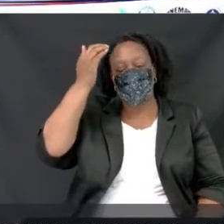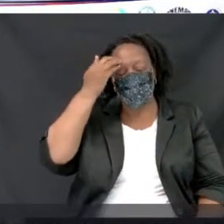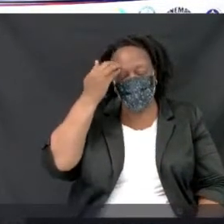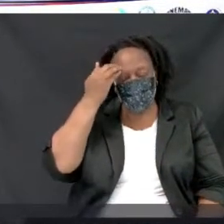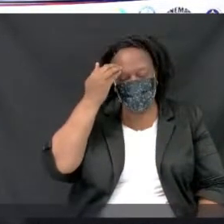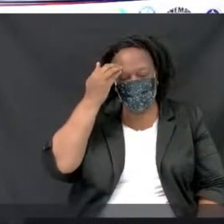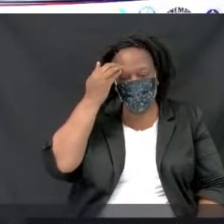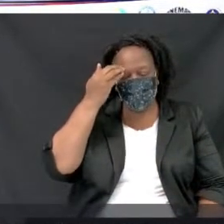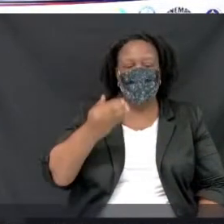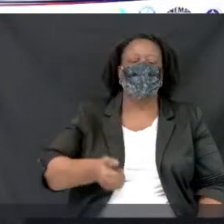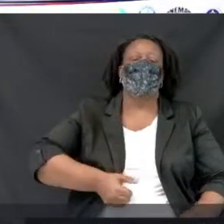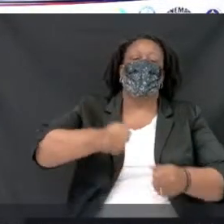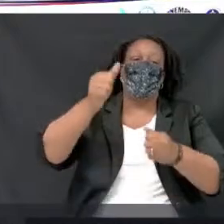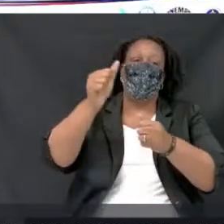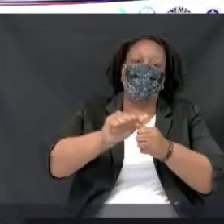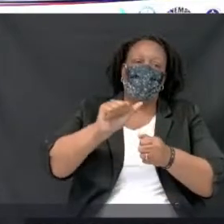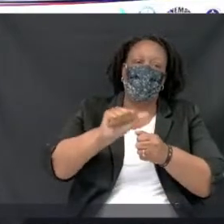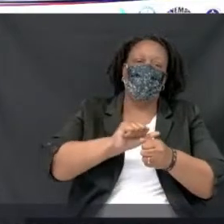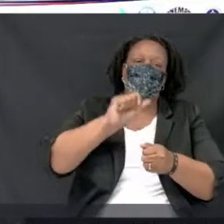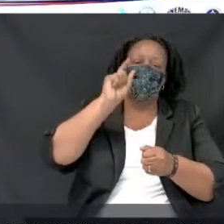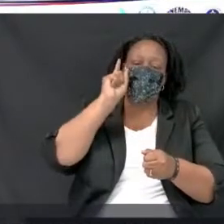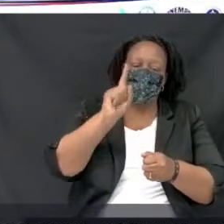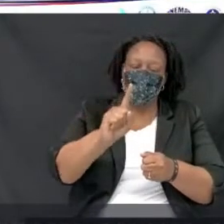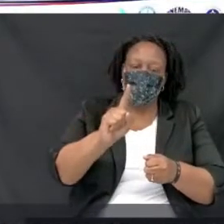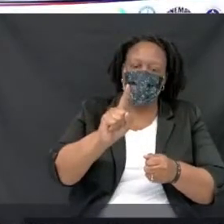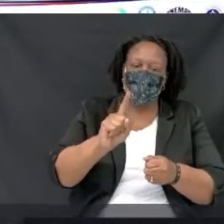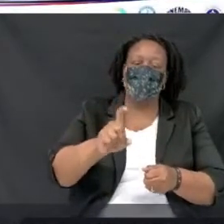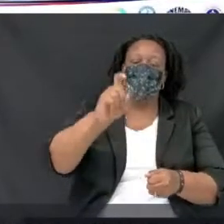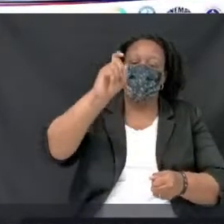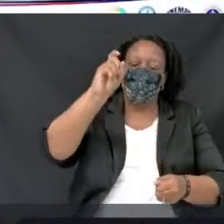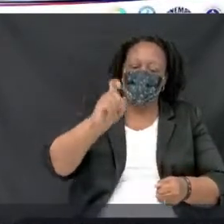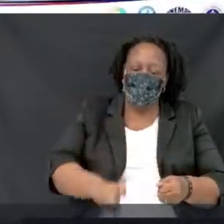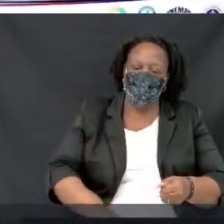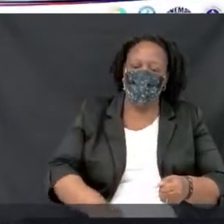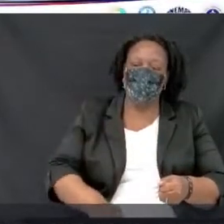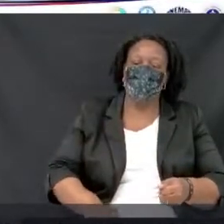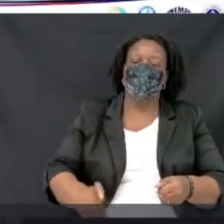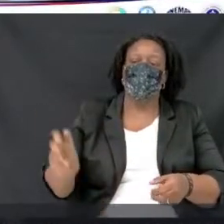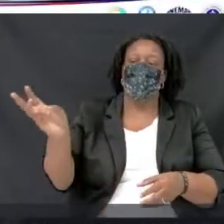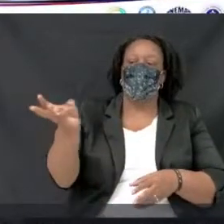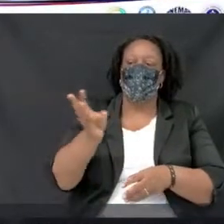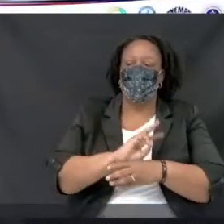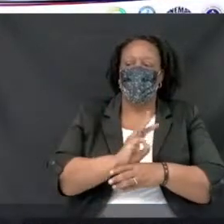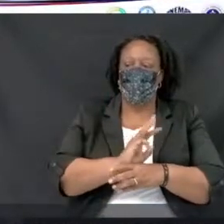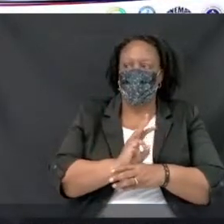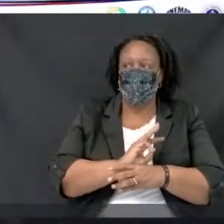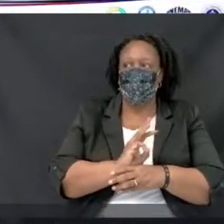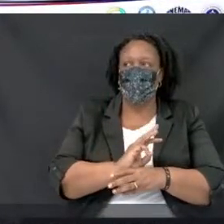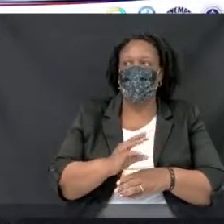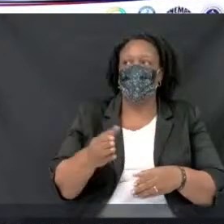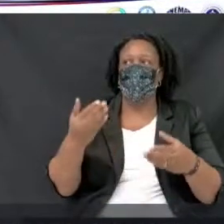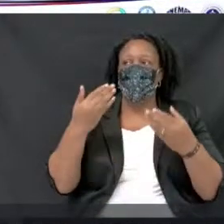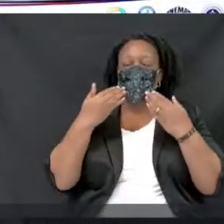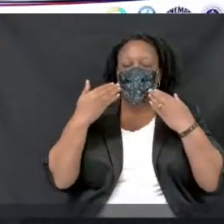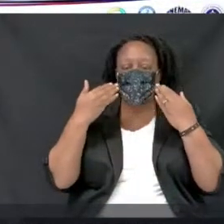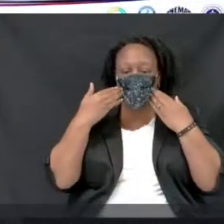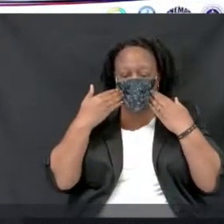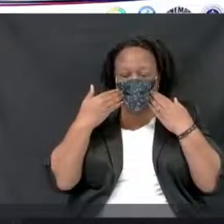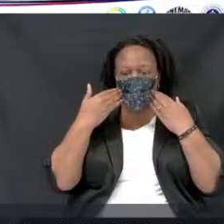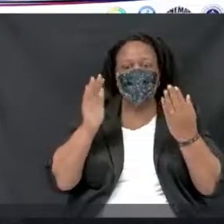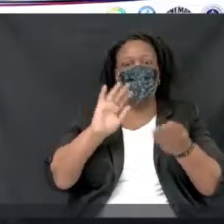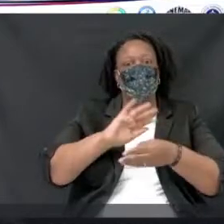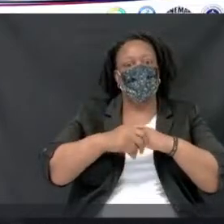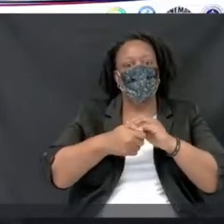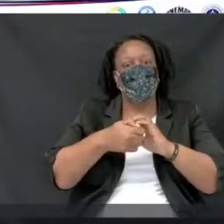is for everyone who enters to our shores or come to our shores and enter our federation to follow these